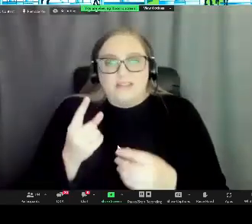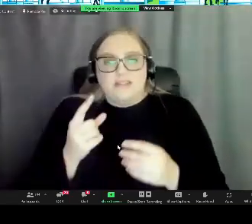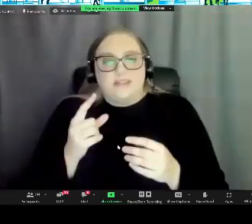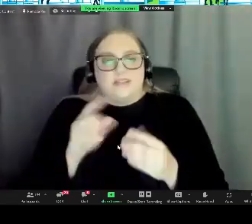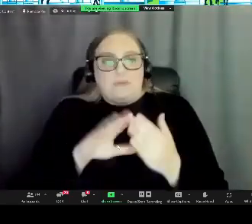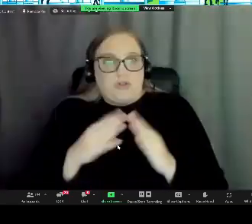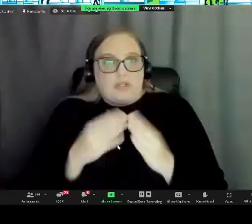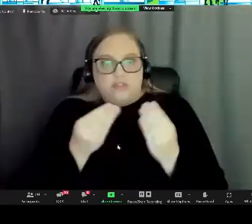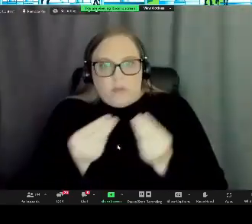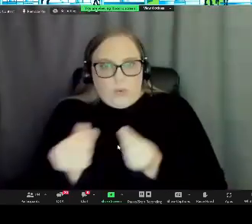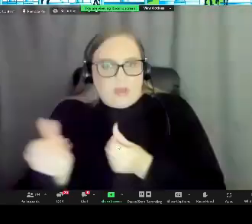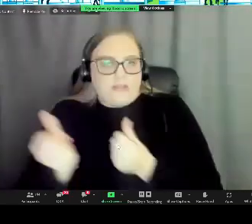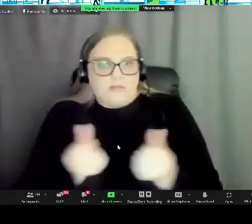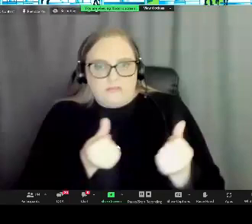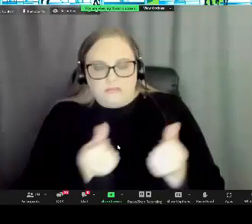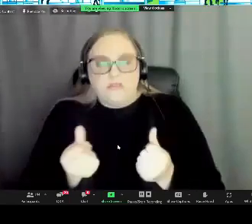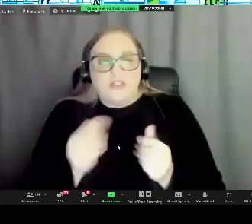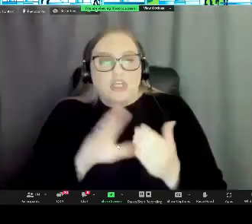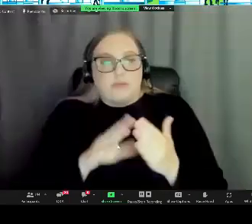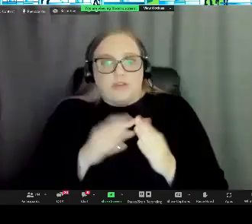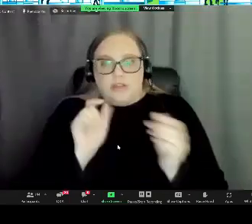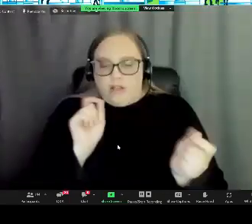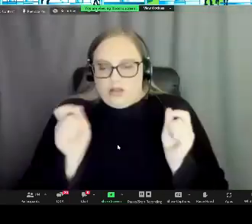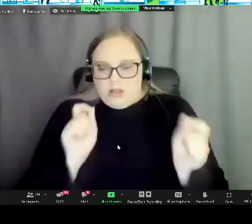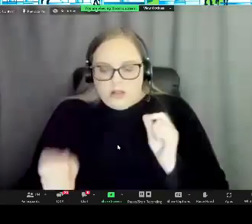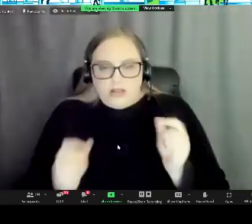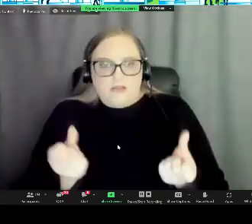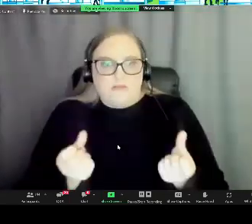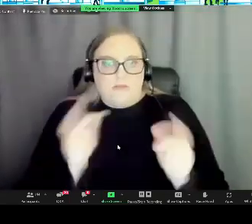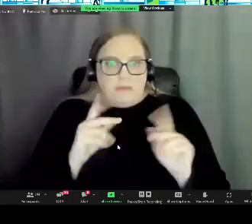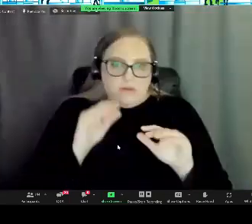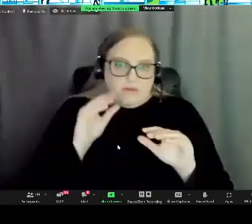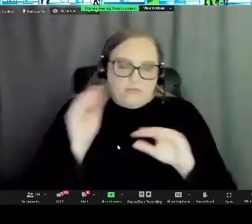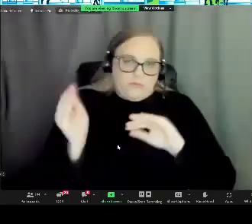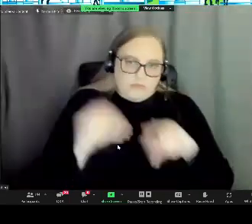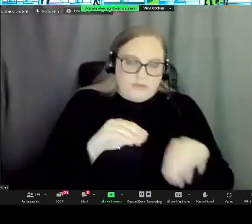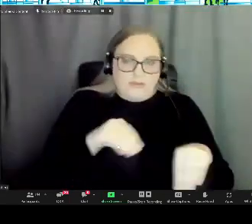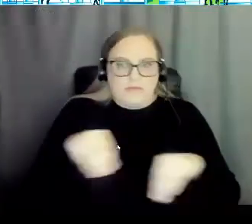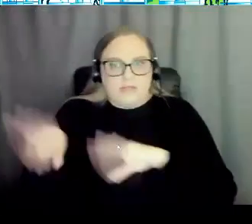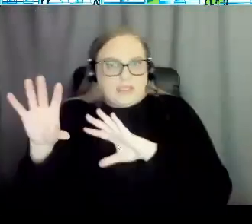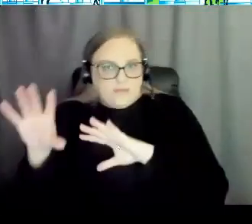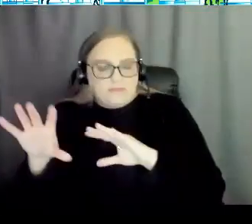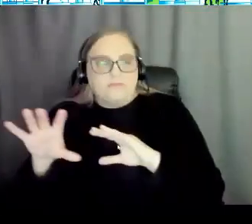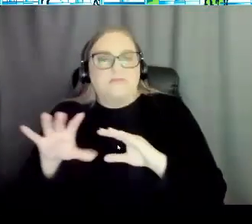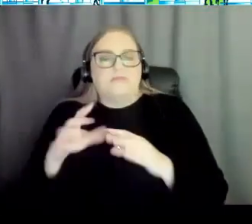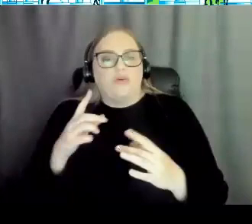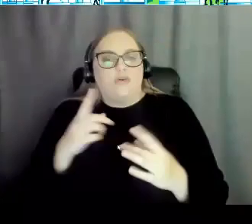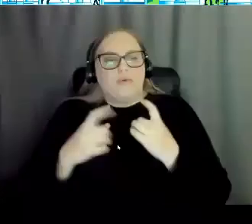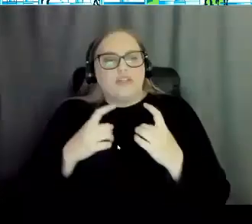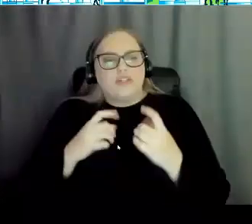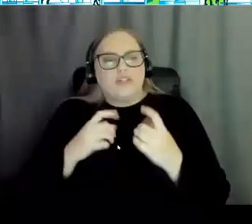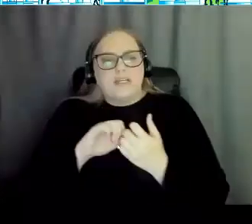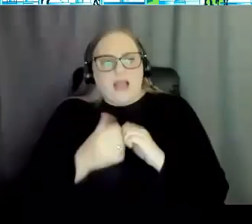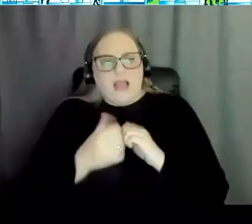a community can change over time, the composition, people move in, people move out. So the question is, how can we ensure that